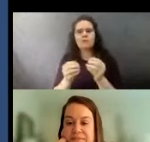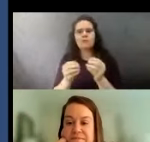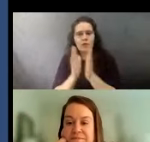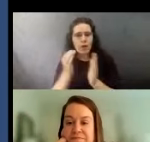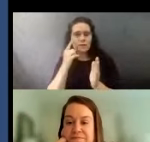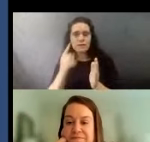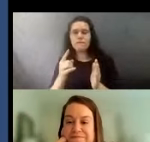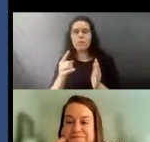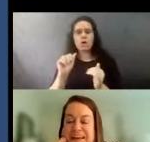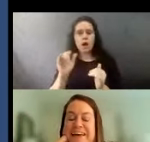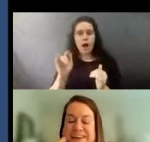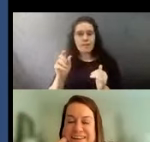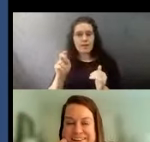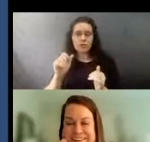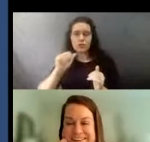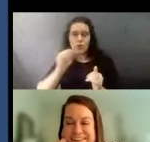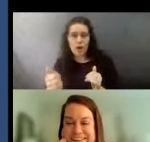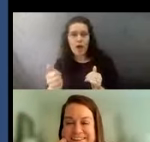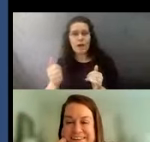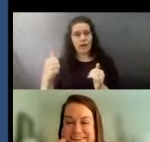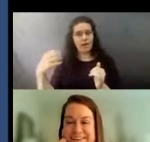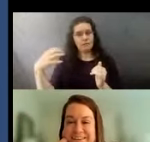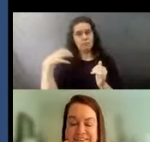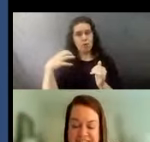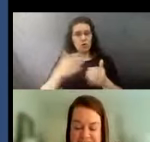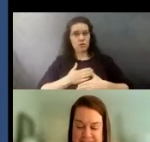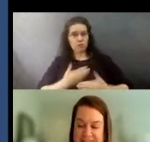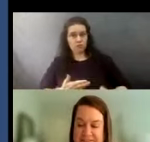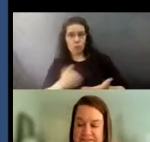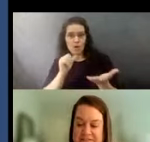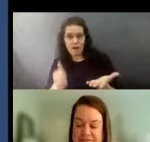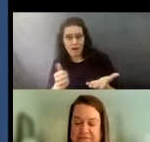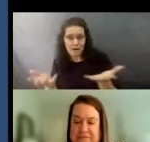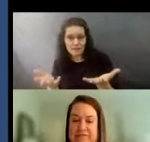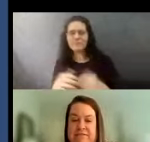I think every day it's different, right? I mean, sometimes